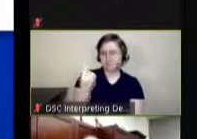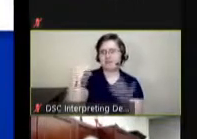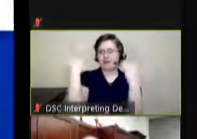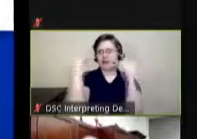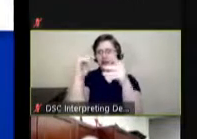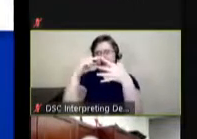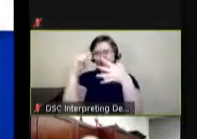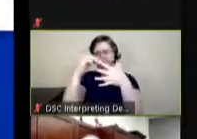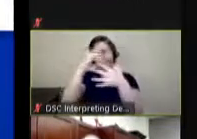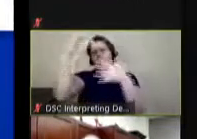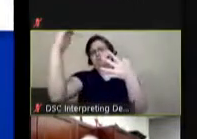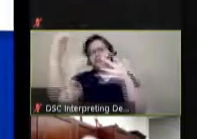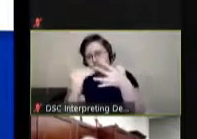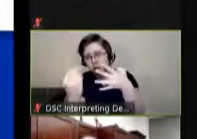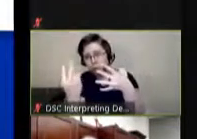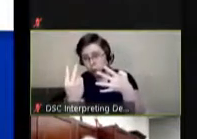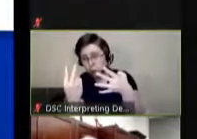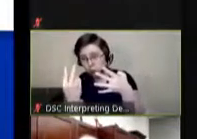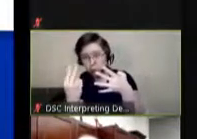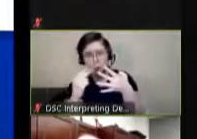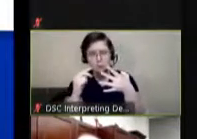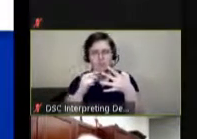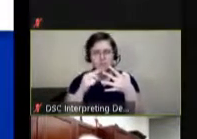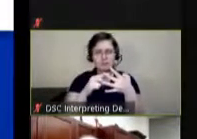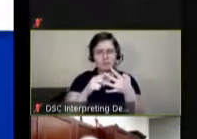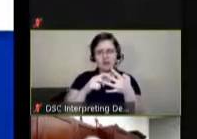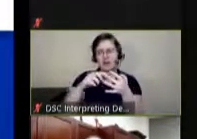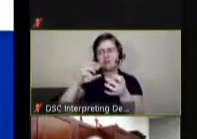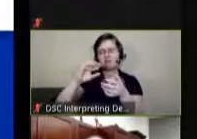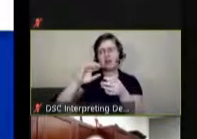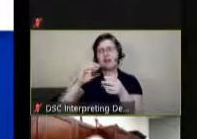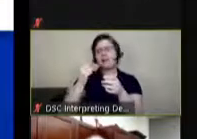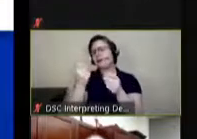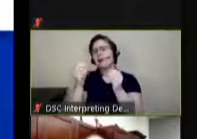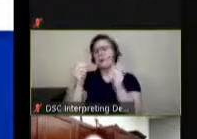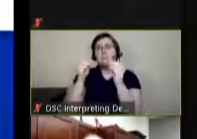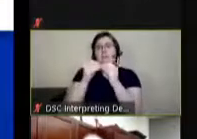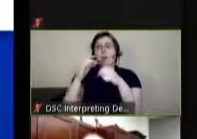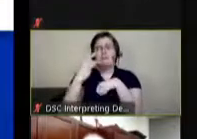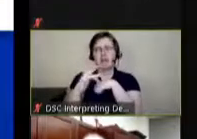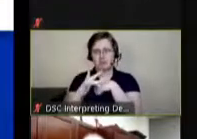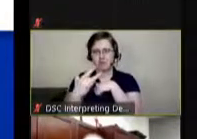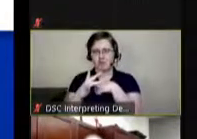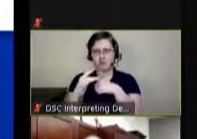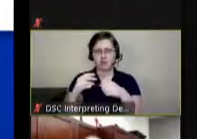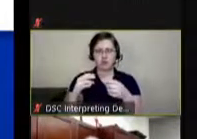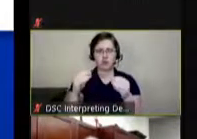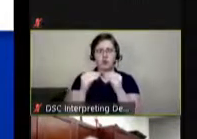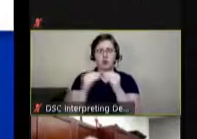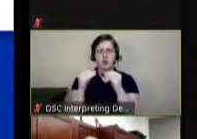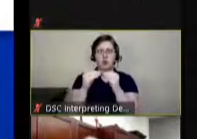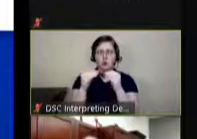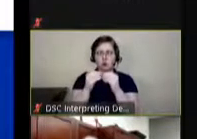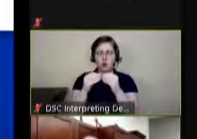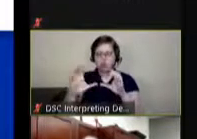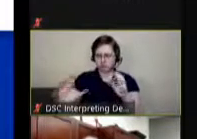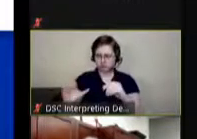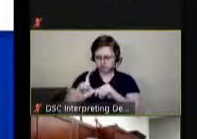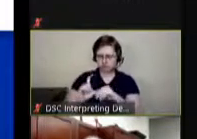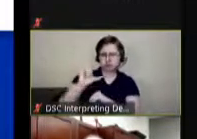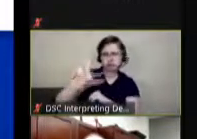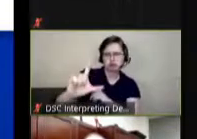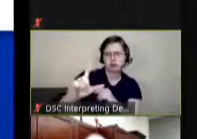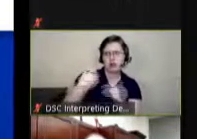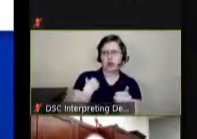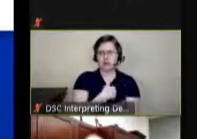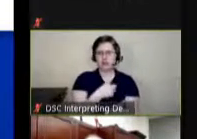go to phase two, the spigot on the faucet opens up a little bit. And so we're going to be getting more vaccine. So